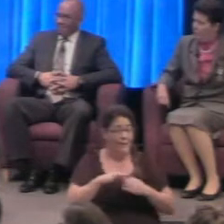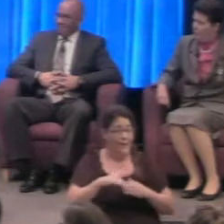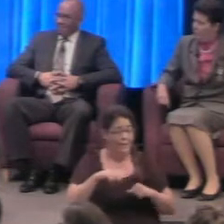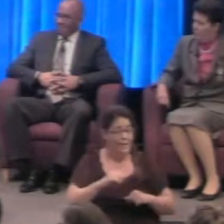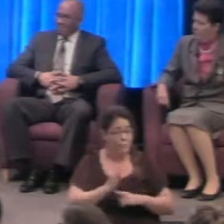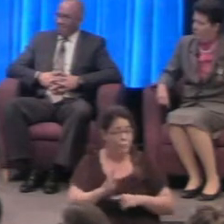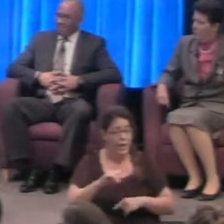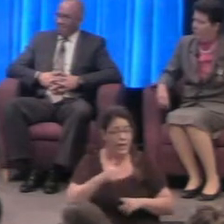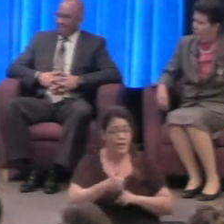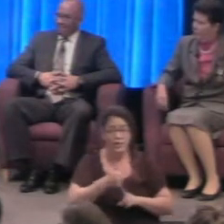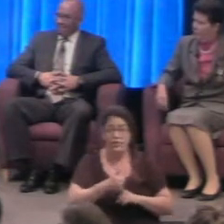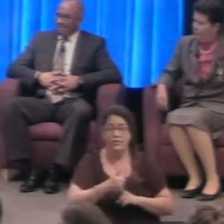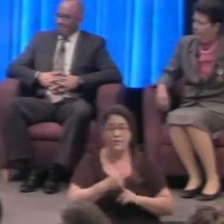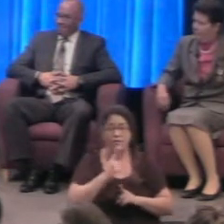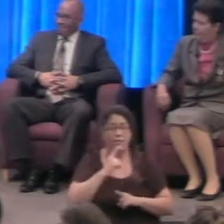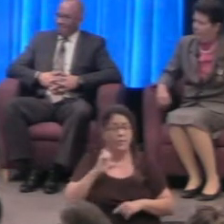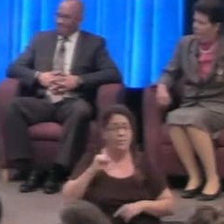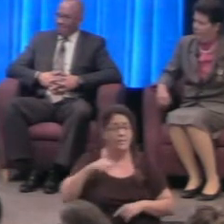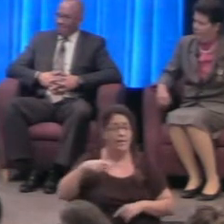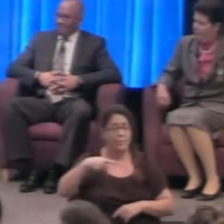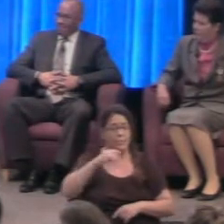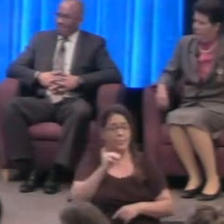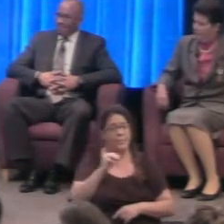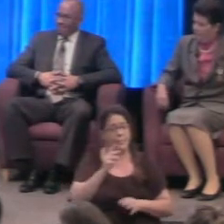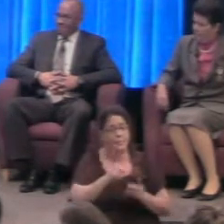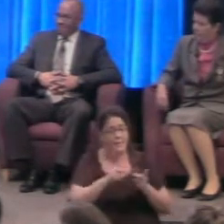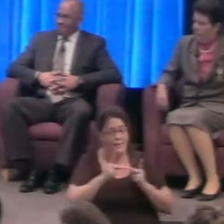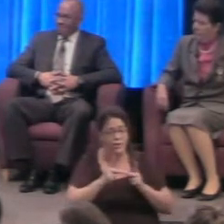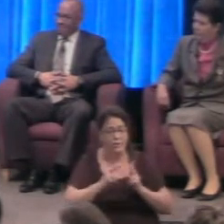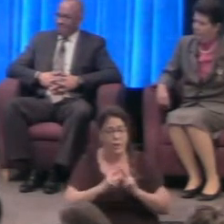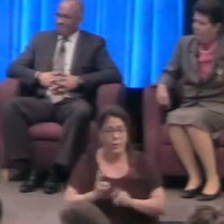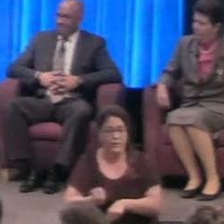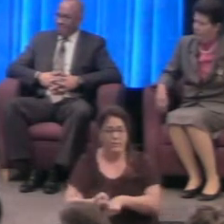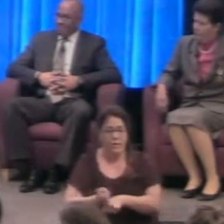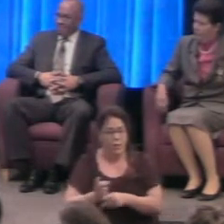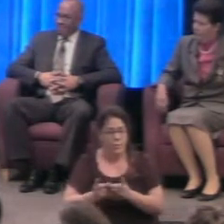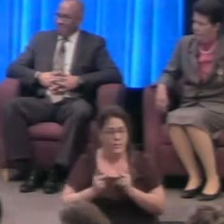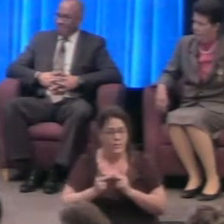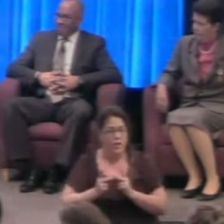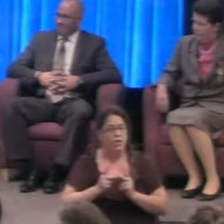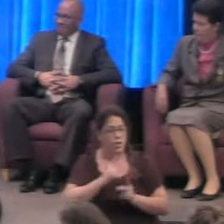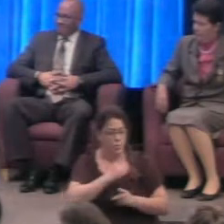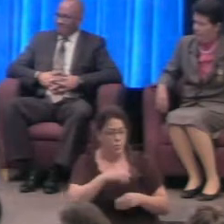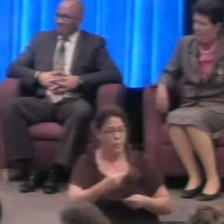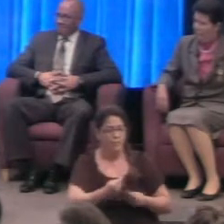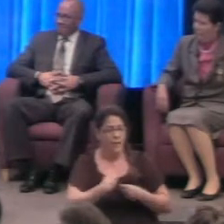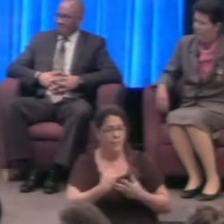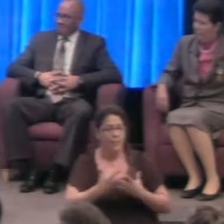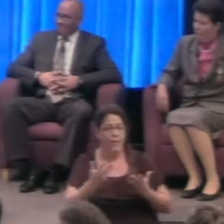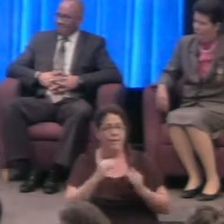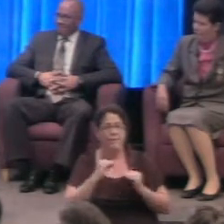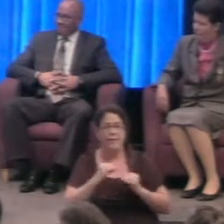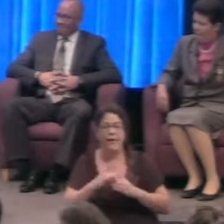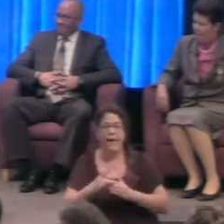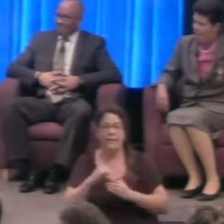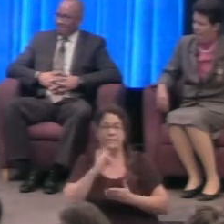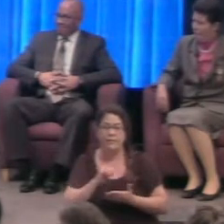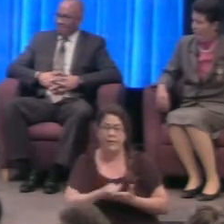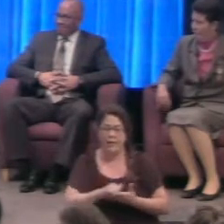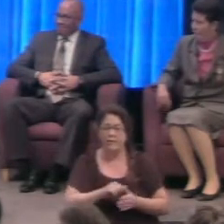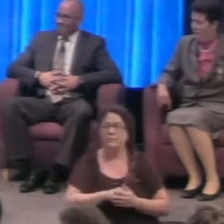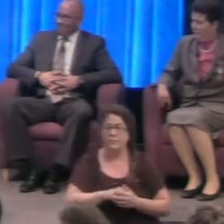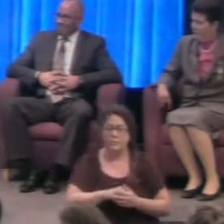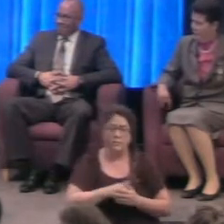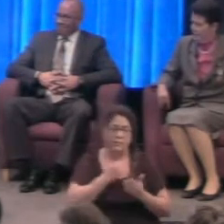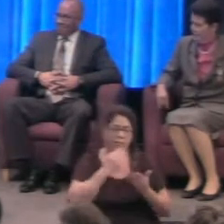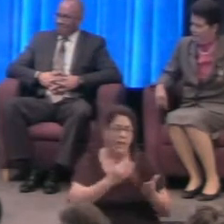taking over from a chaplain position from a very difficult program that you provided a lot of guidance for. Thank you for the